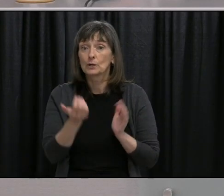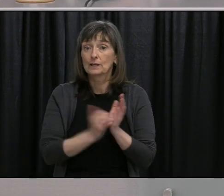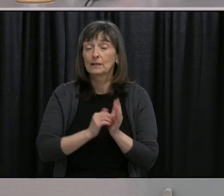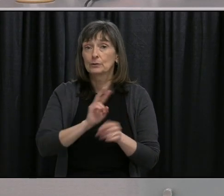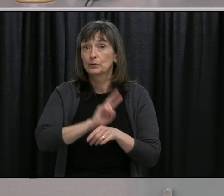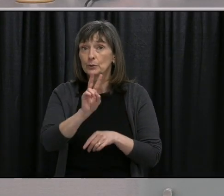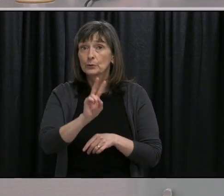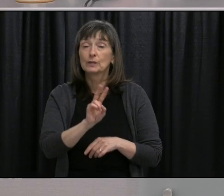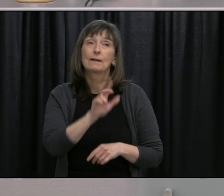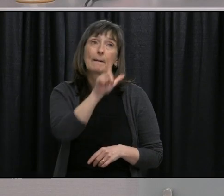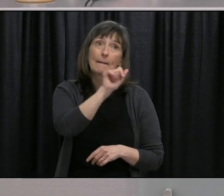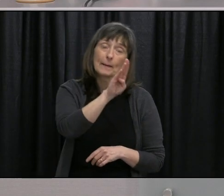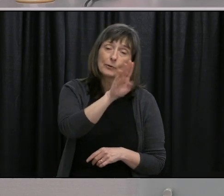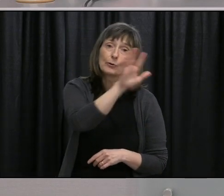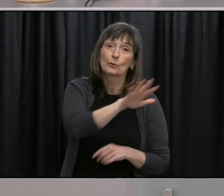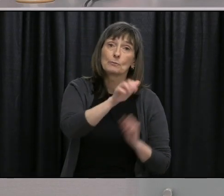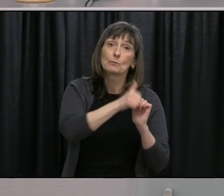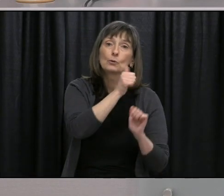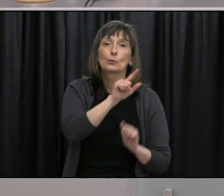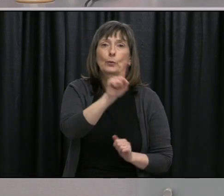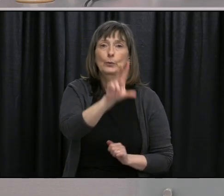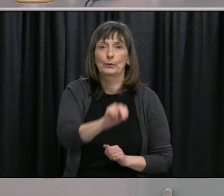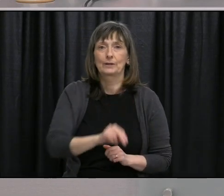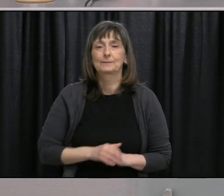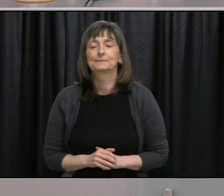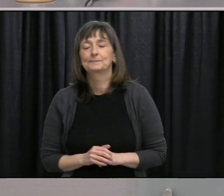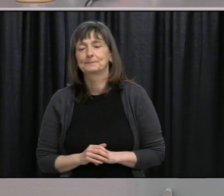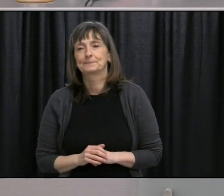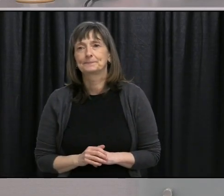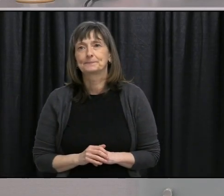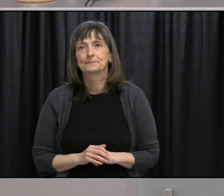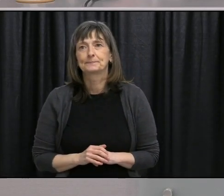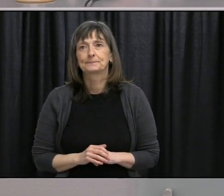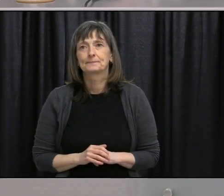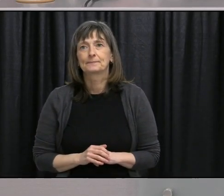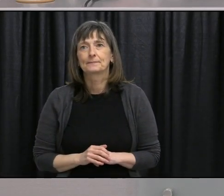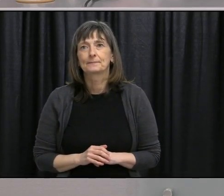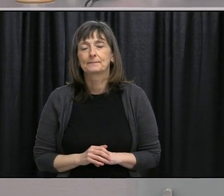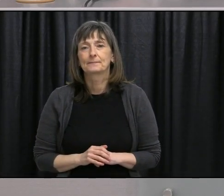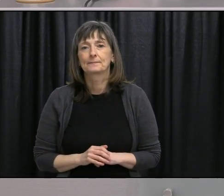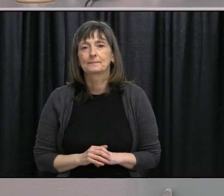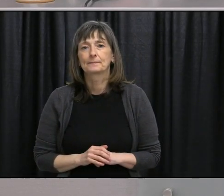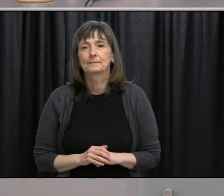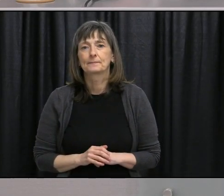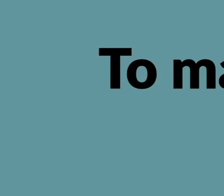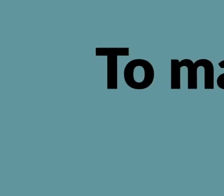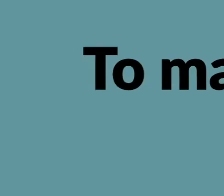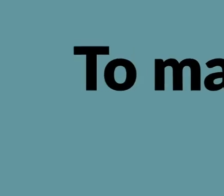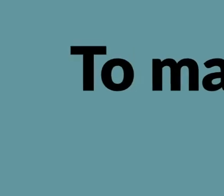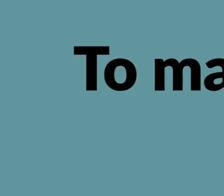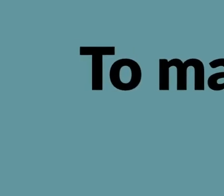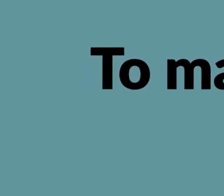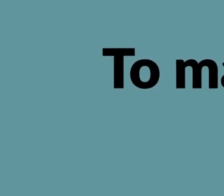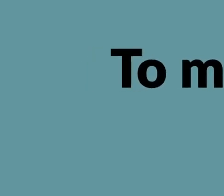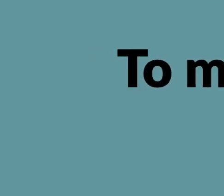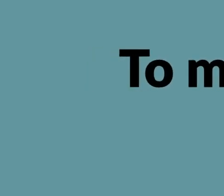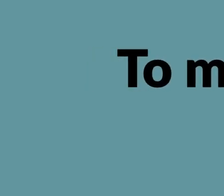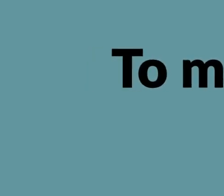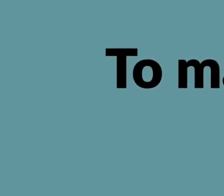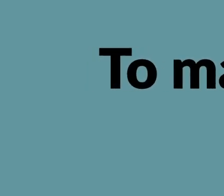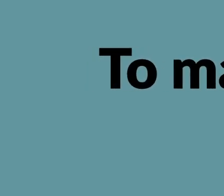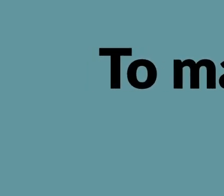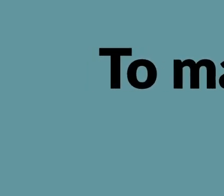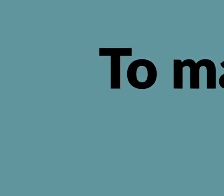p.m., 1:30 in most of Labrador. Have a great evening, everyone.